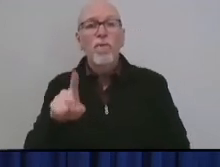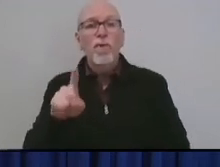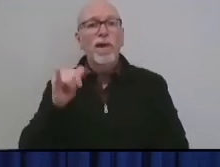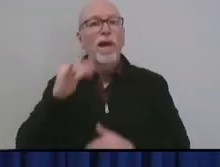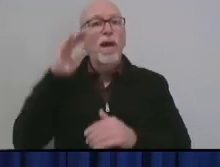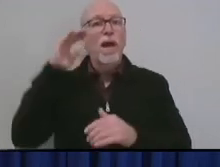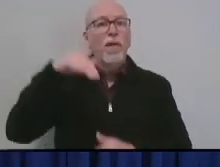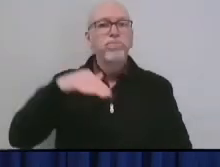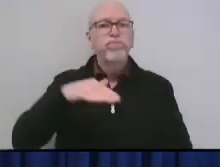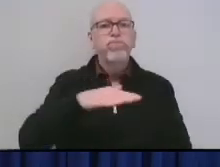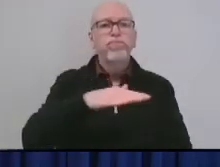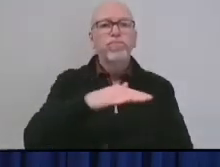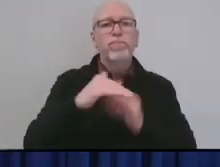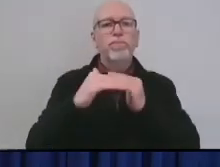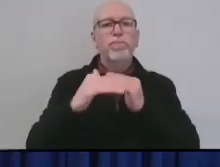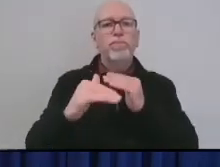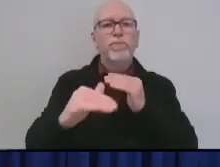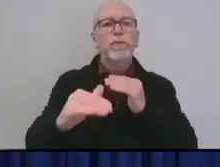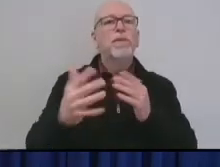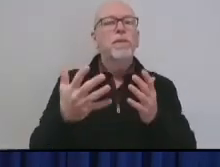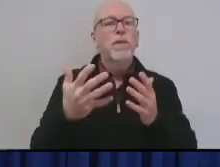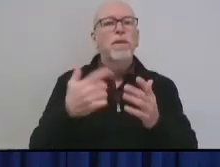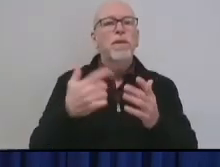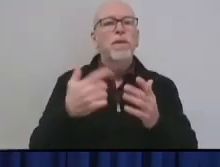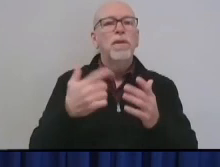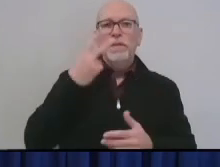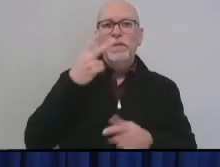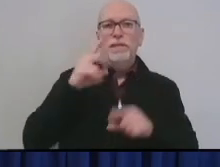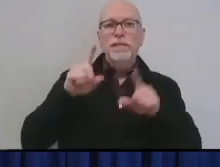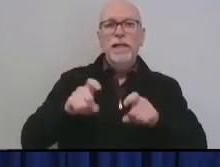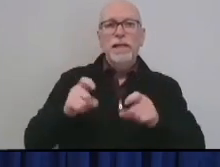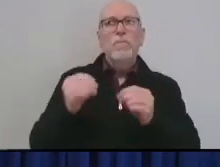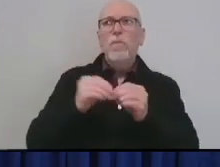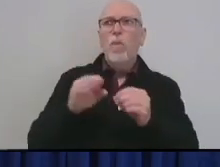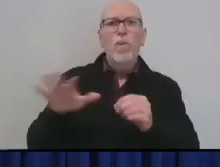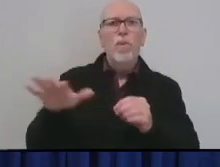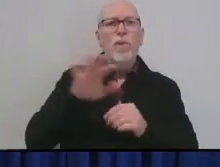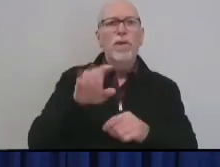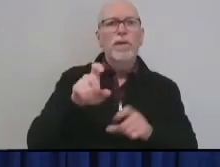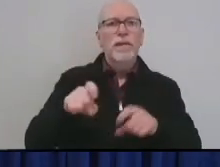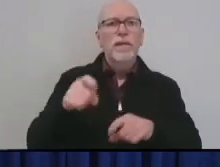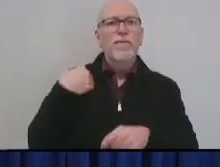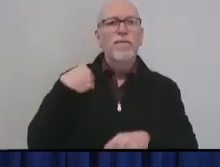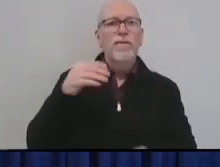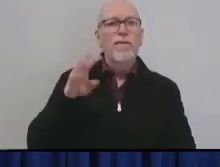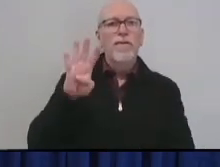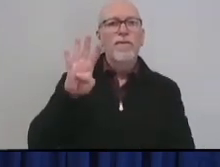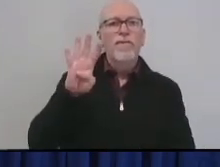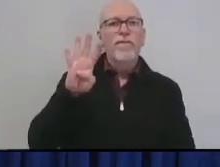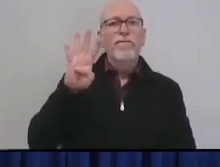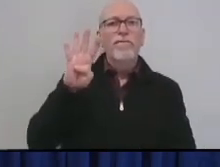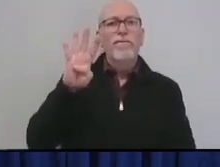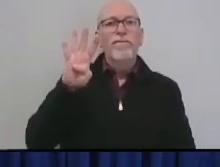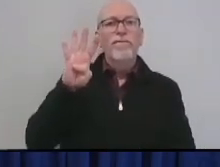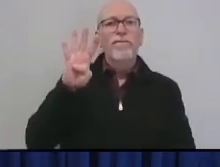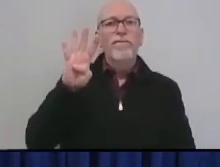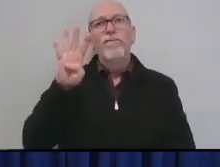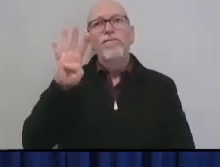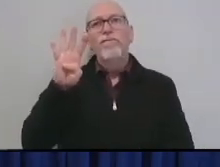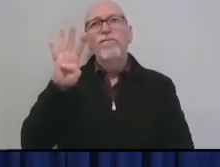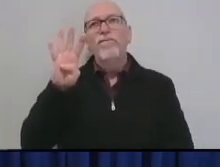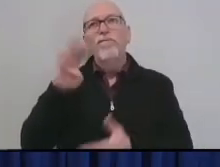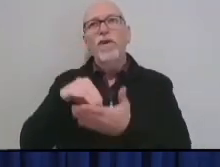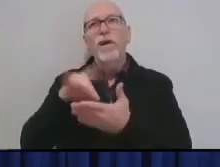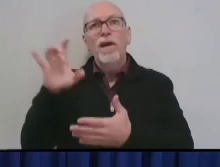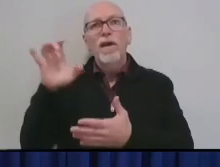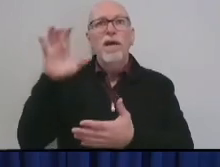4.1. Happy to see the testing go back up. We were at 48, and then we dipped down to 20-some thousand, and then